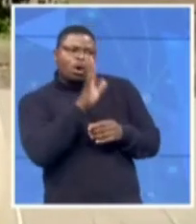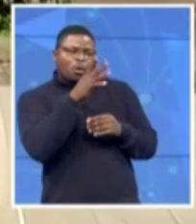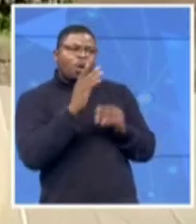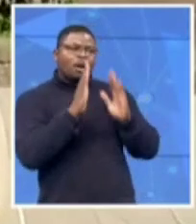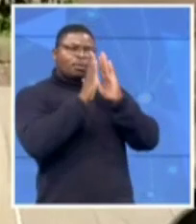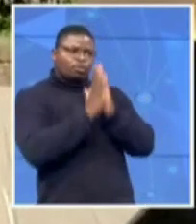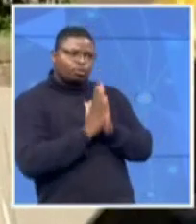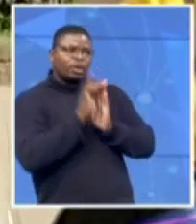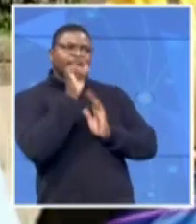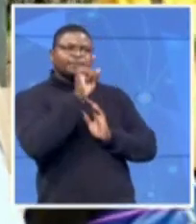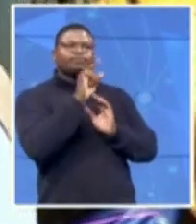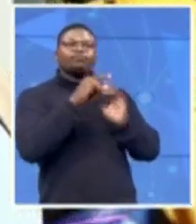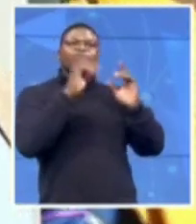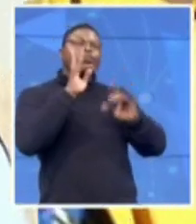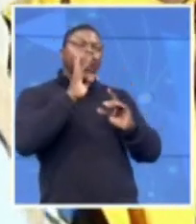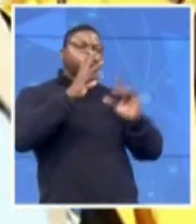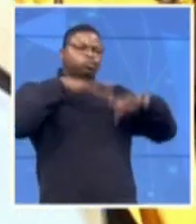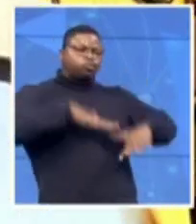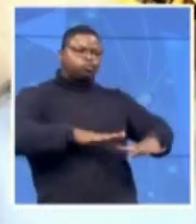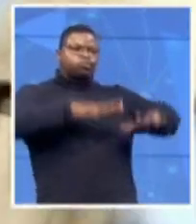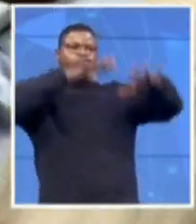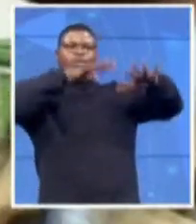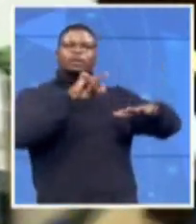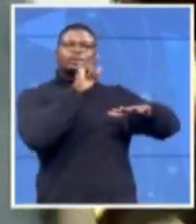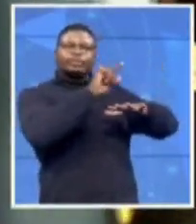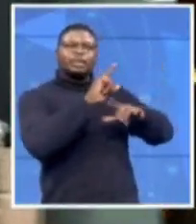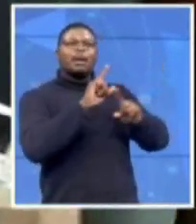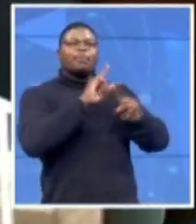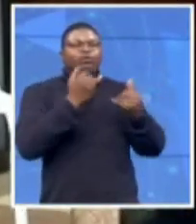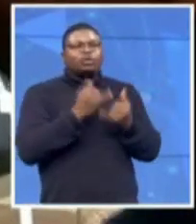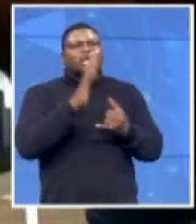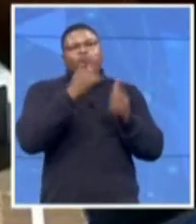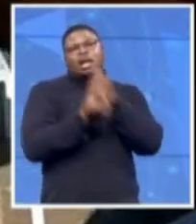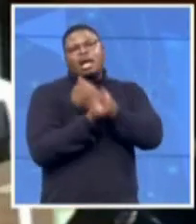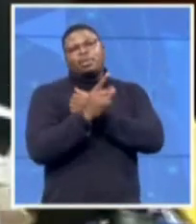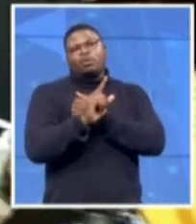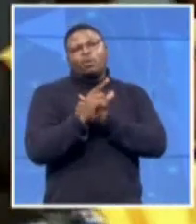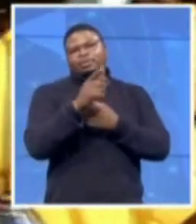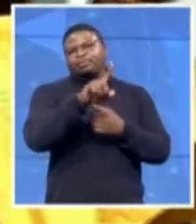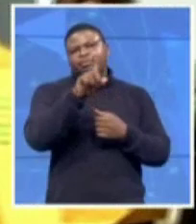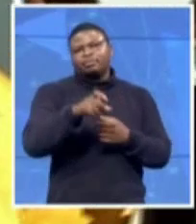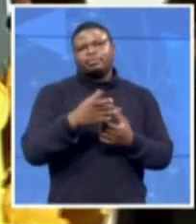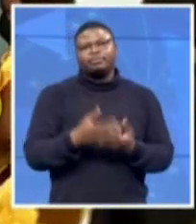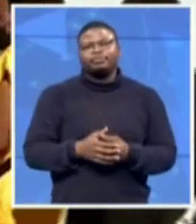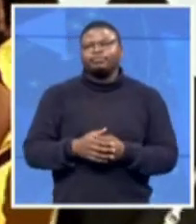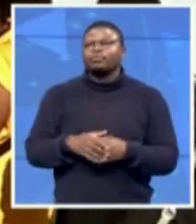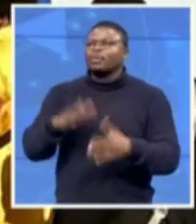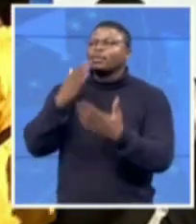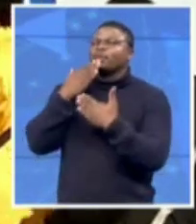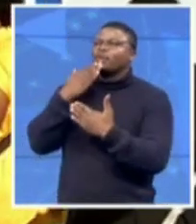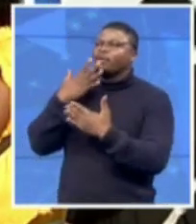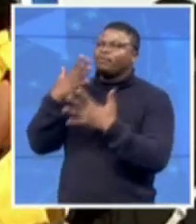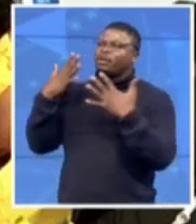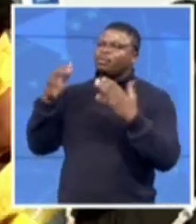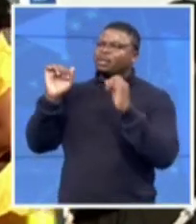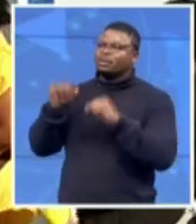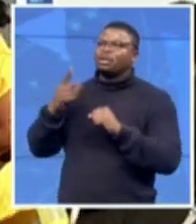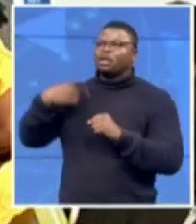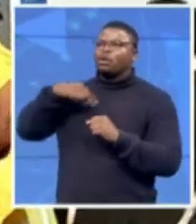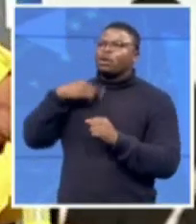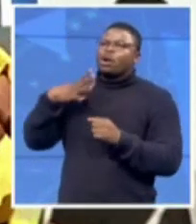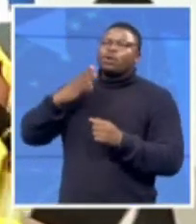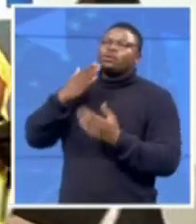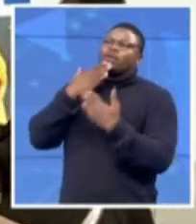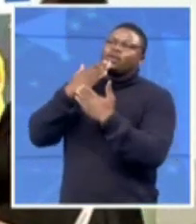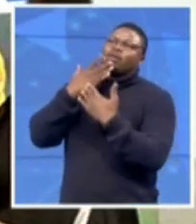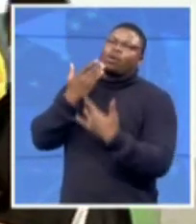What is going to be happening today? Well, I want to thank you very much. First of all, we want to thank the Premier of KwaZulu-Natal for having such a great vision that